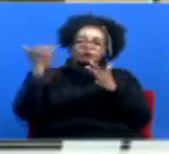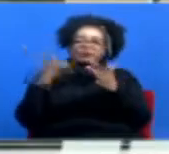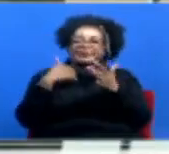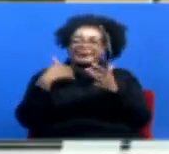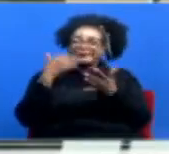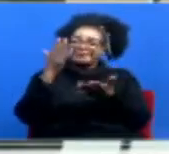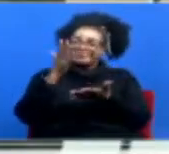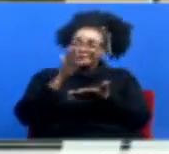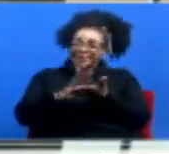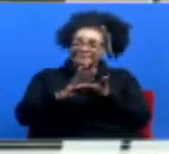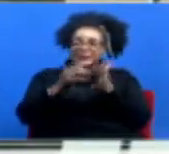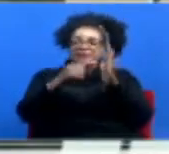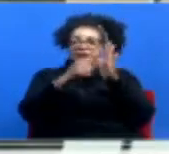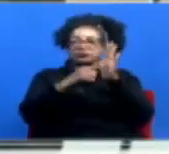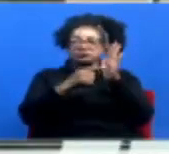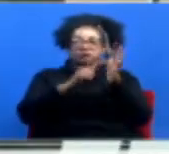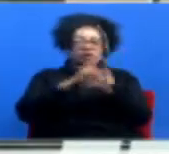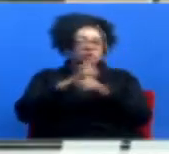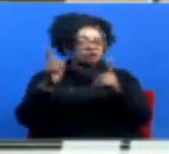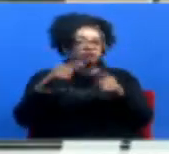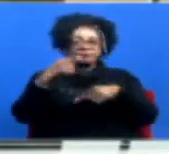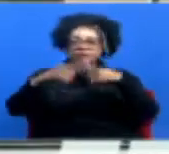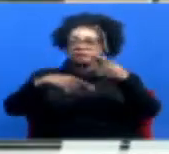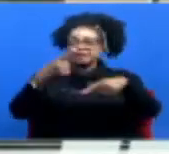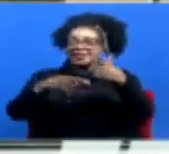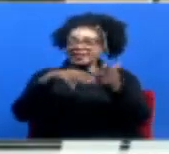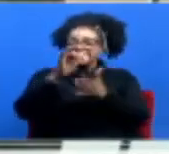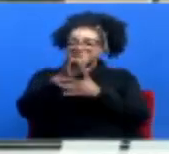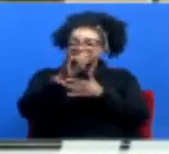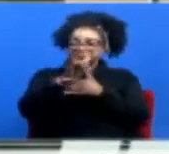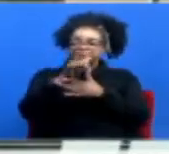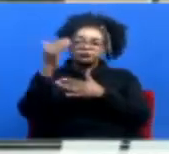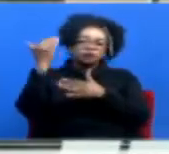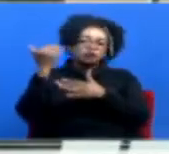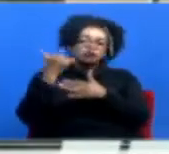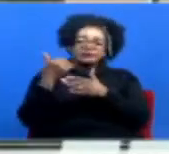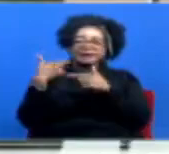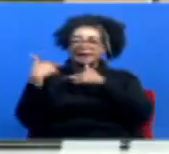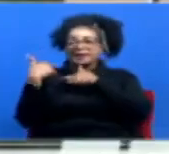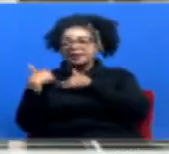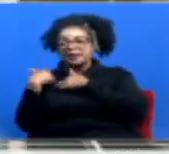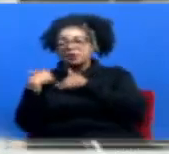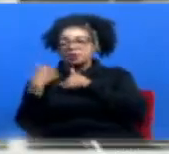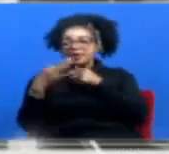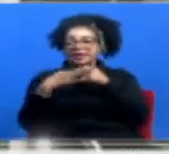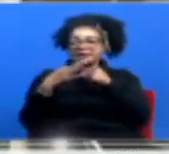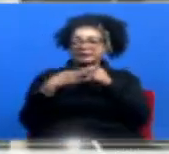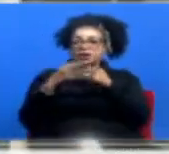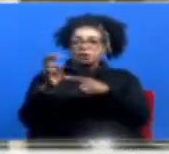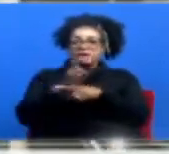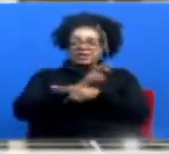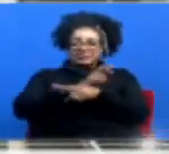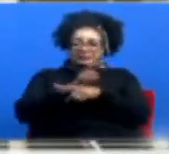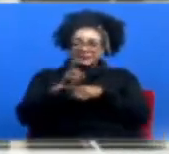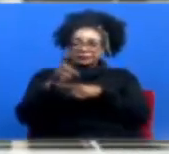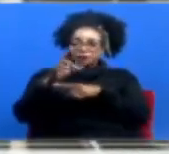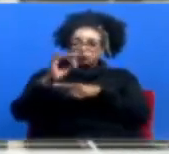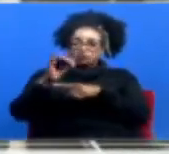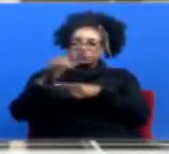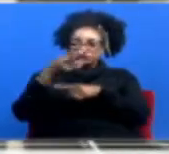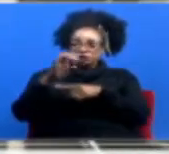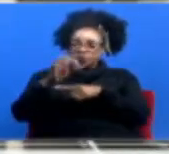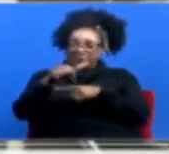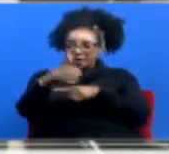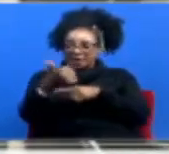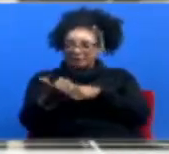proceed. As such, this court only relied on the evidence of 8 witnesses. Rotich and the 8 co-accused,